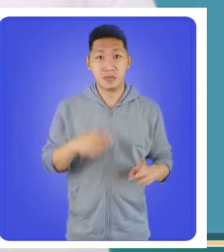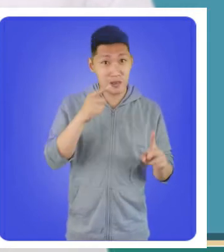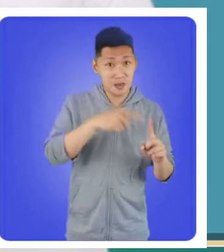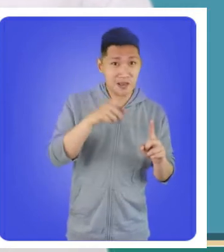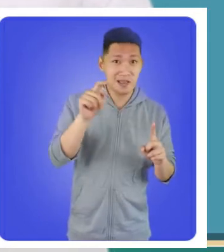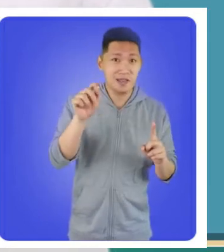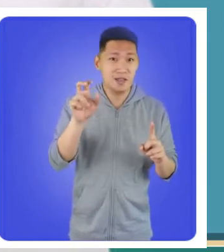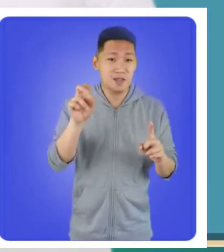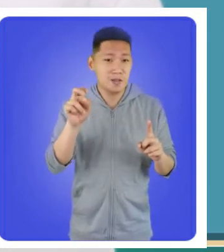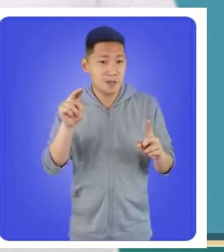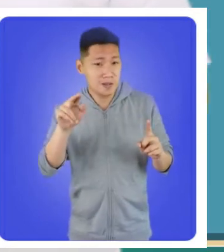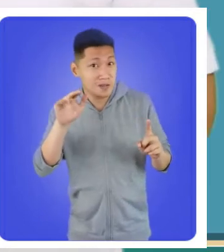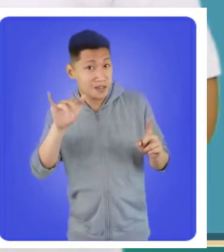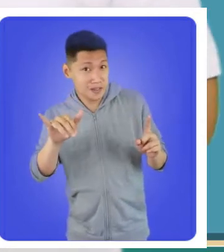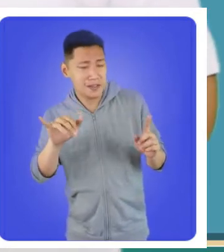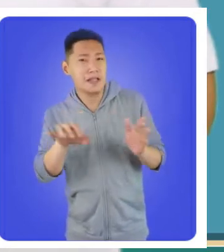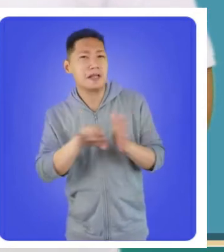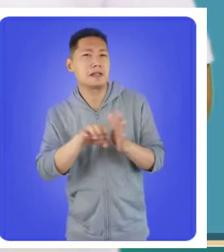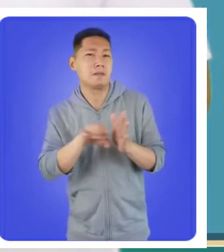at this example.